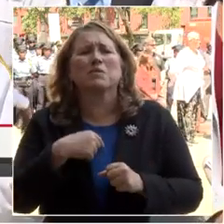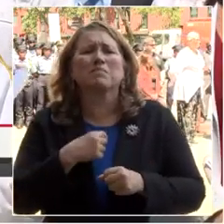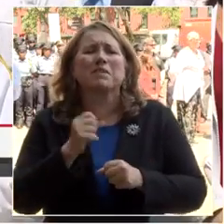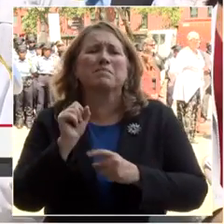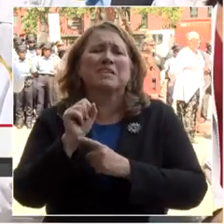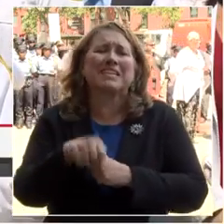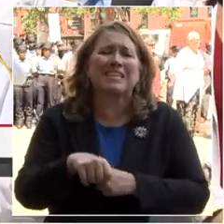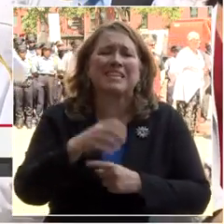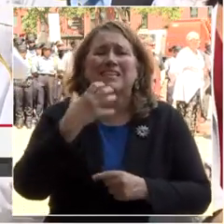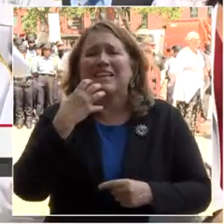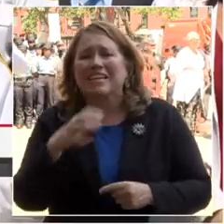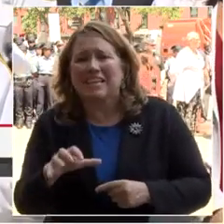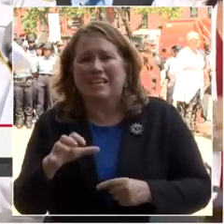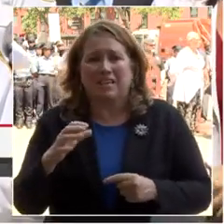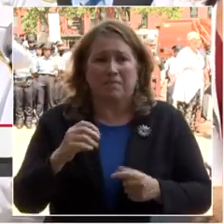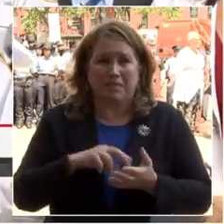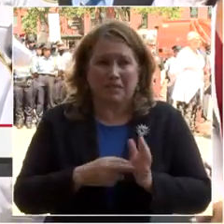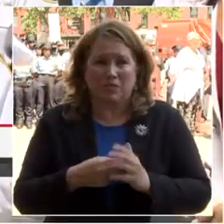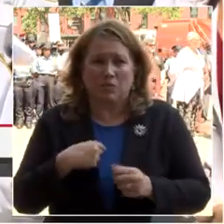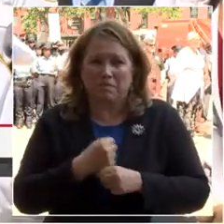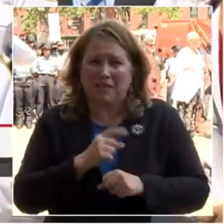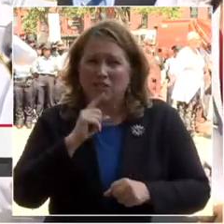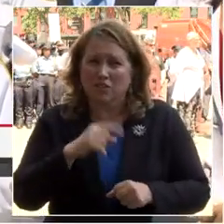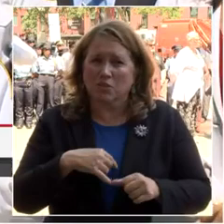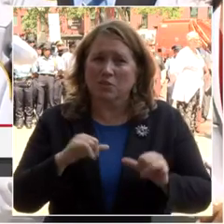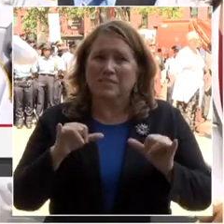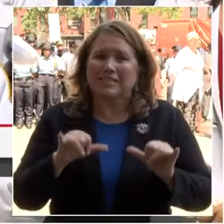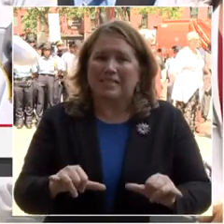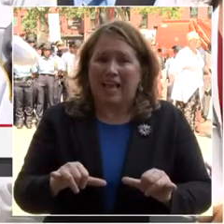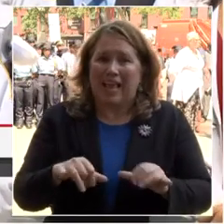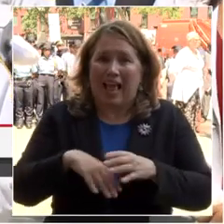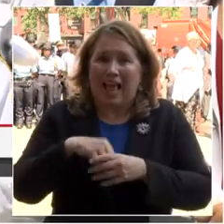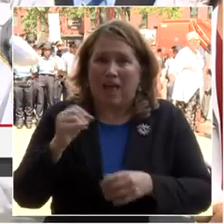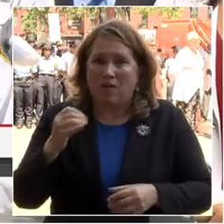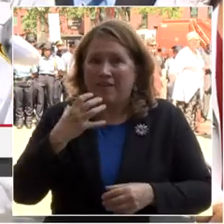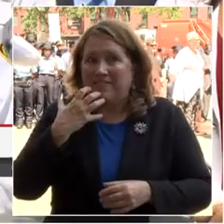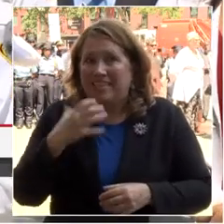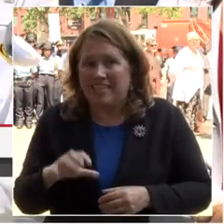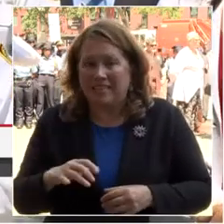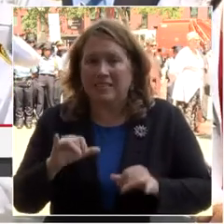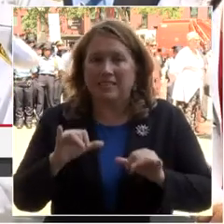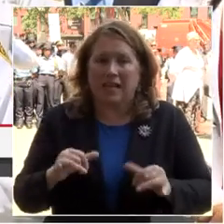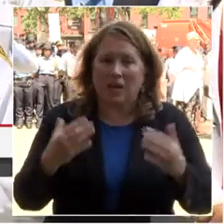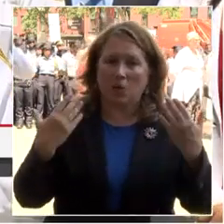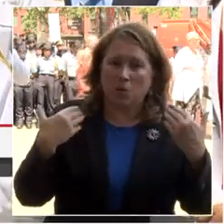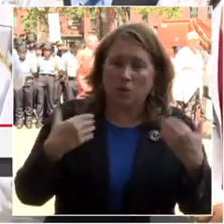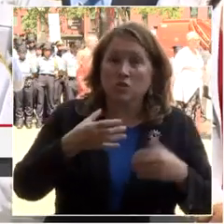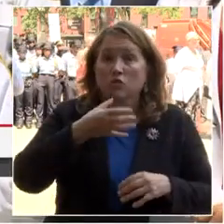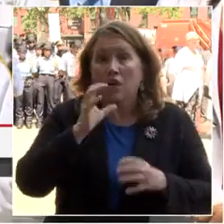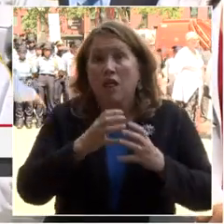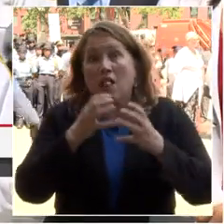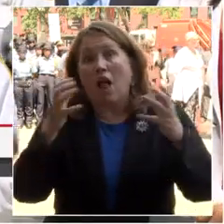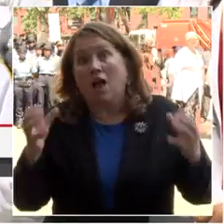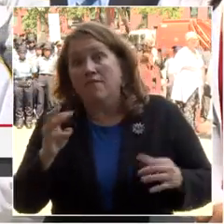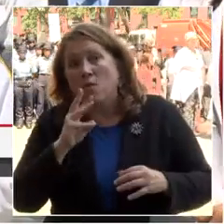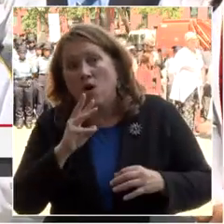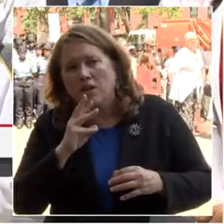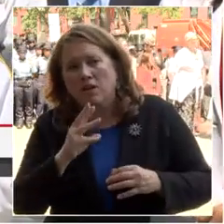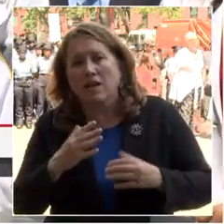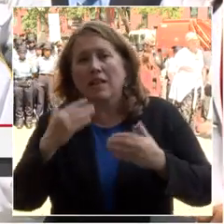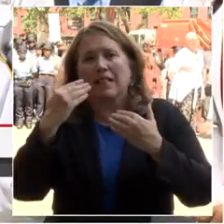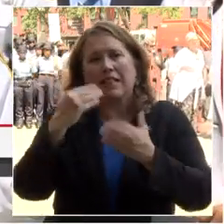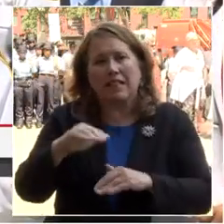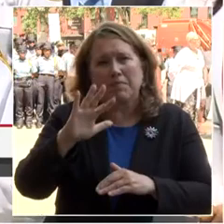yourself cool and out of the emergency room. Hydrate, wear cool clothing, and limit your exposure outside. A happy 4th means a safe